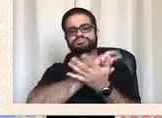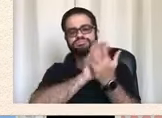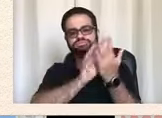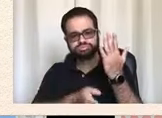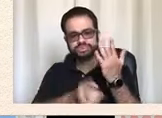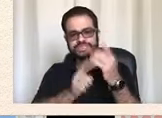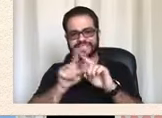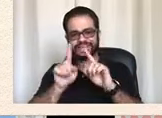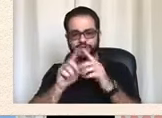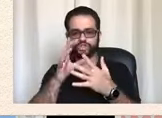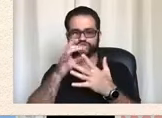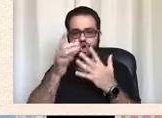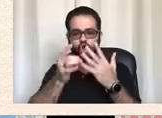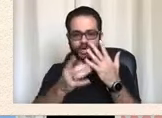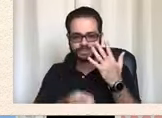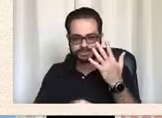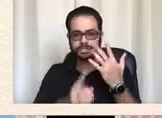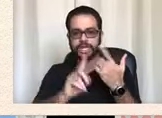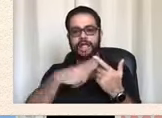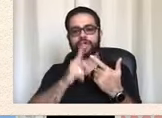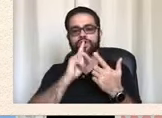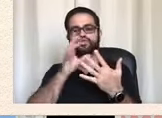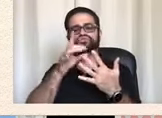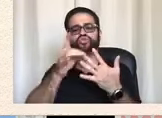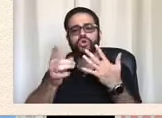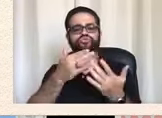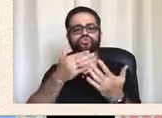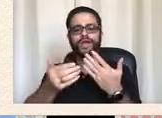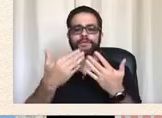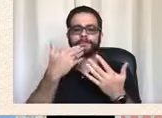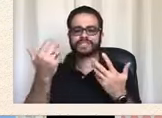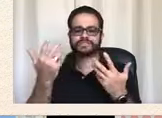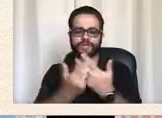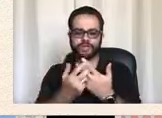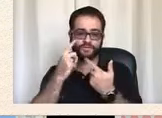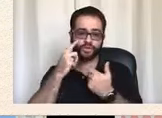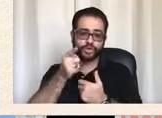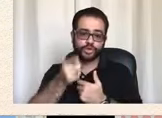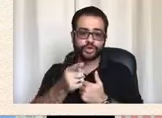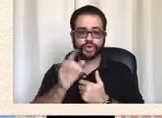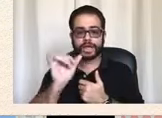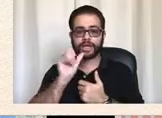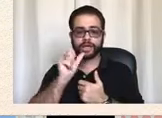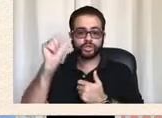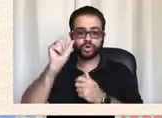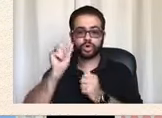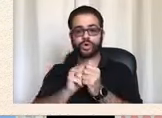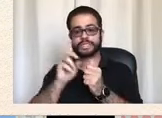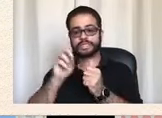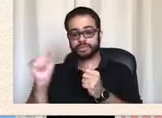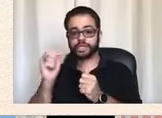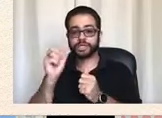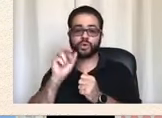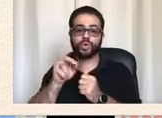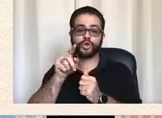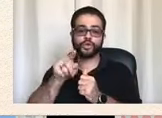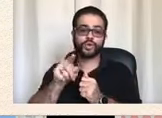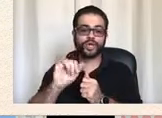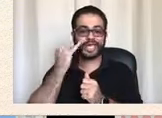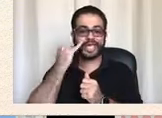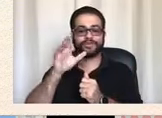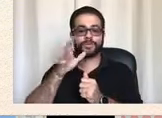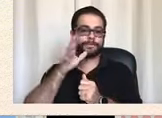choices. And then you choose what it is that you feel is best for you as an adult with a disability, or you as a parent of a child with a